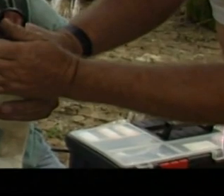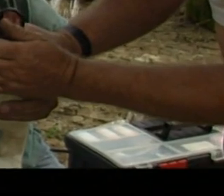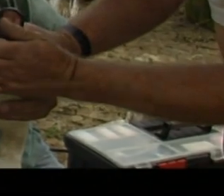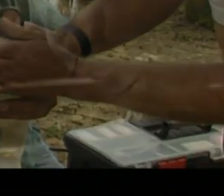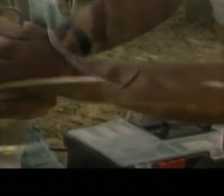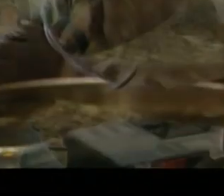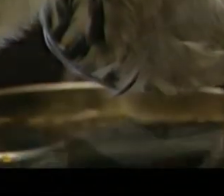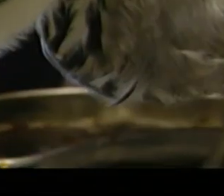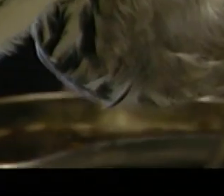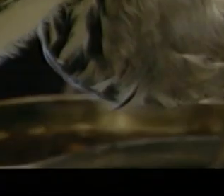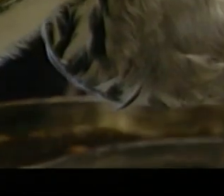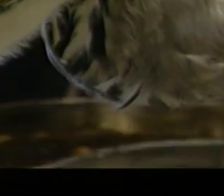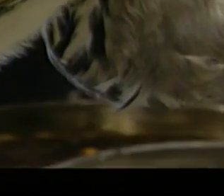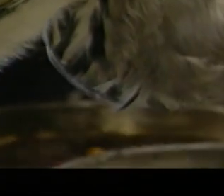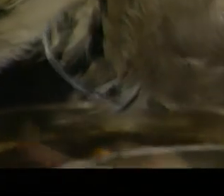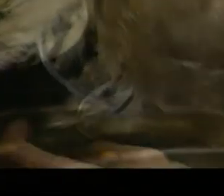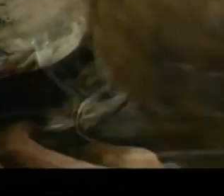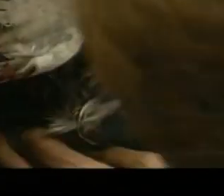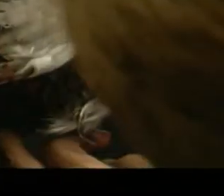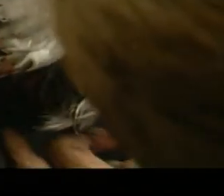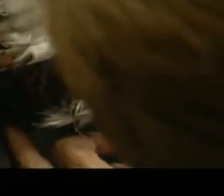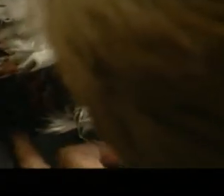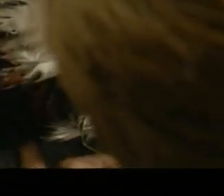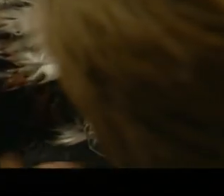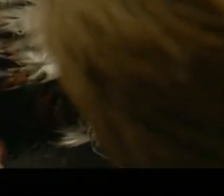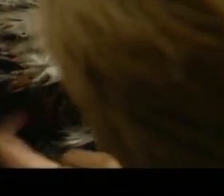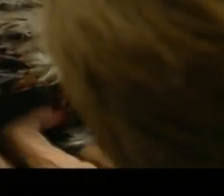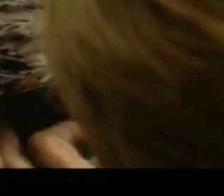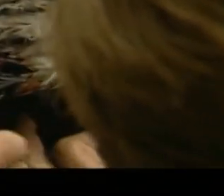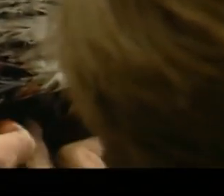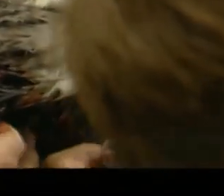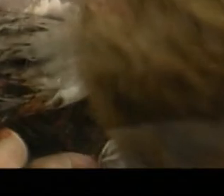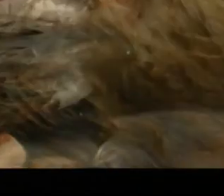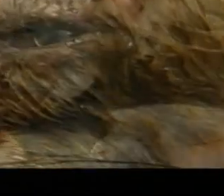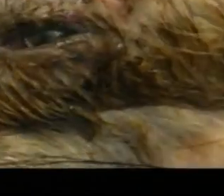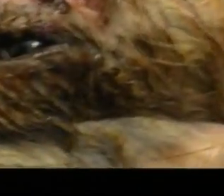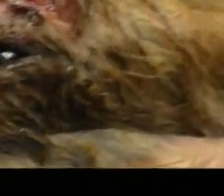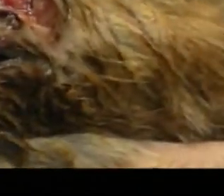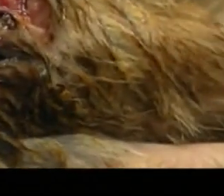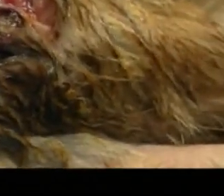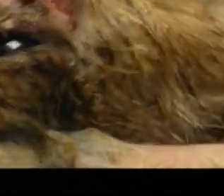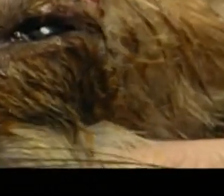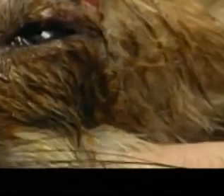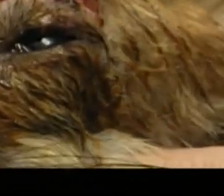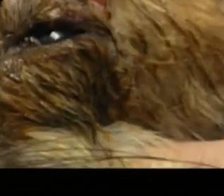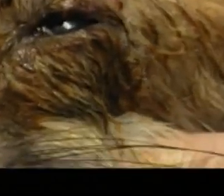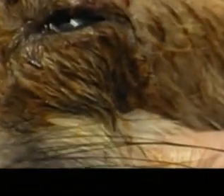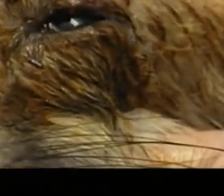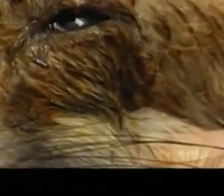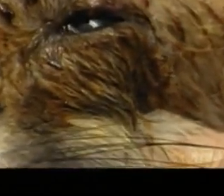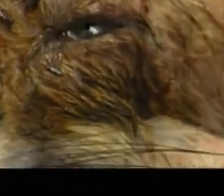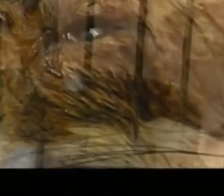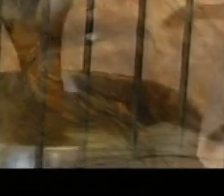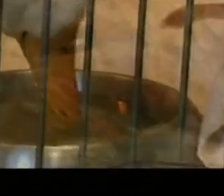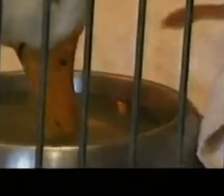you free. It's not the way that it should be. I know you're scared, I know you're